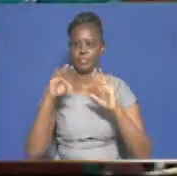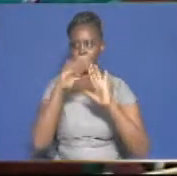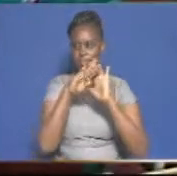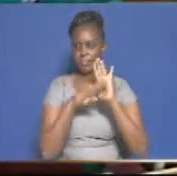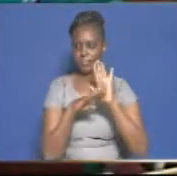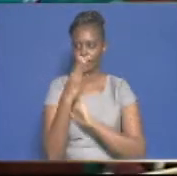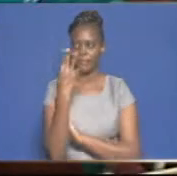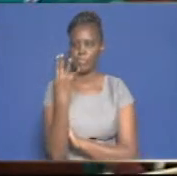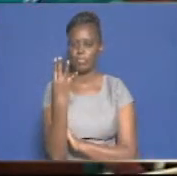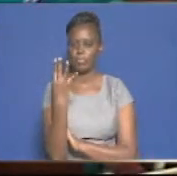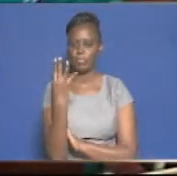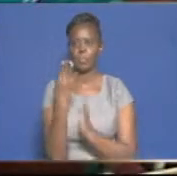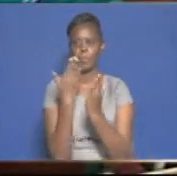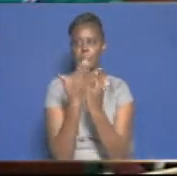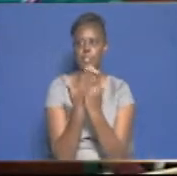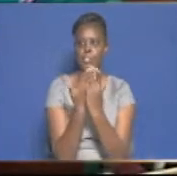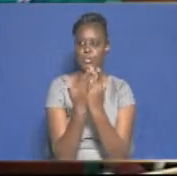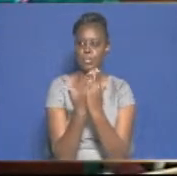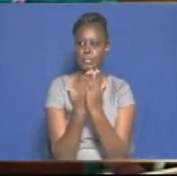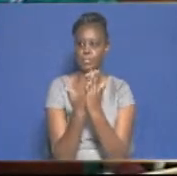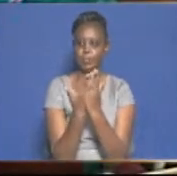Order number four, petitions.